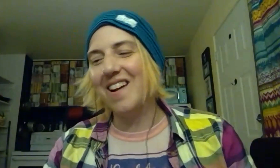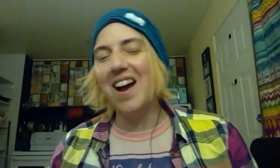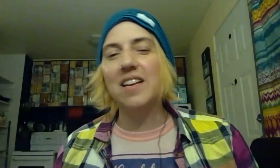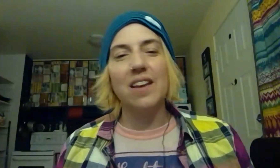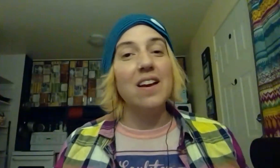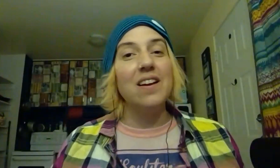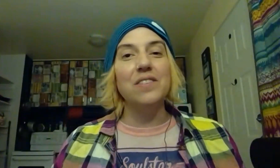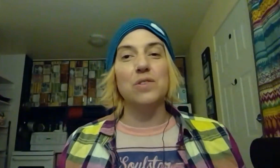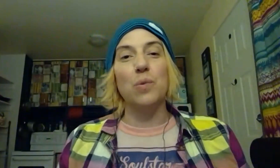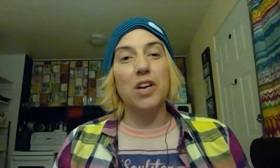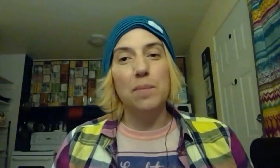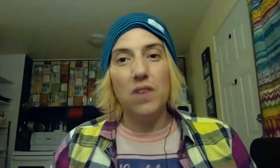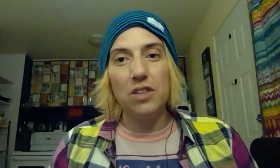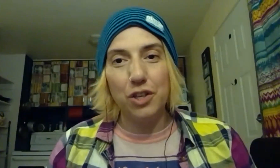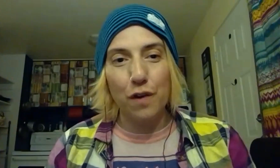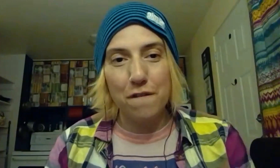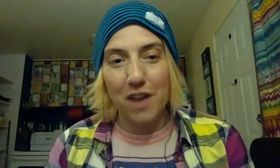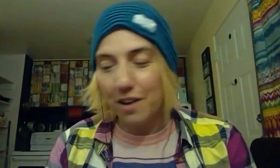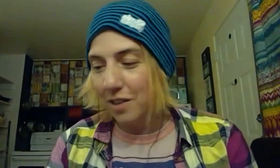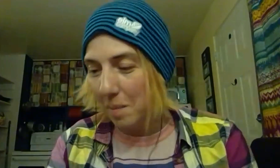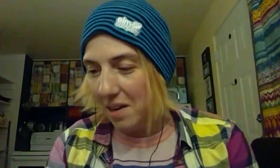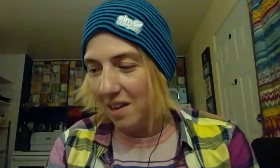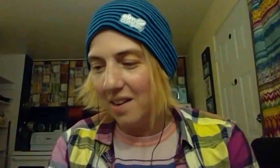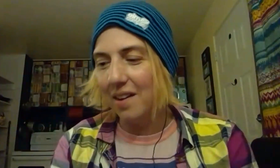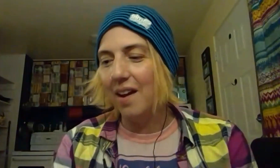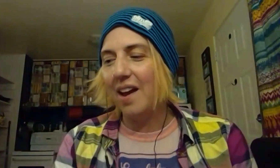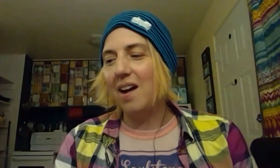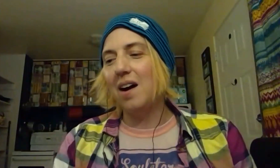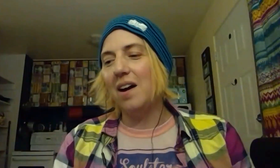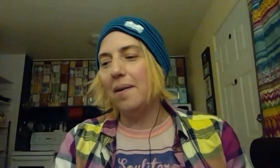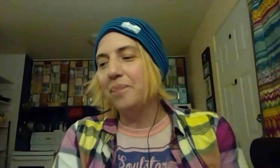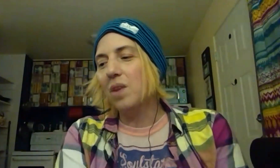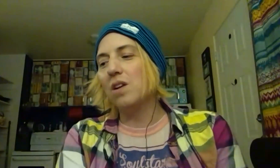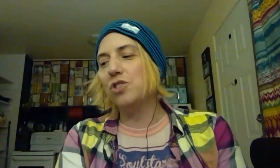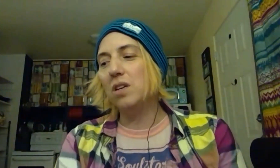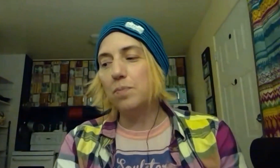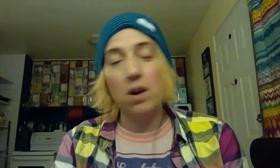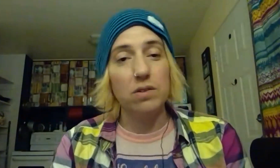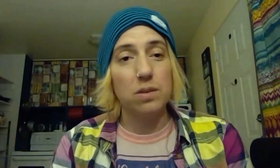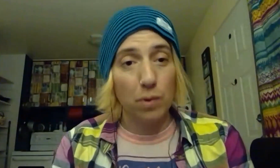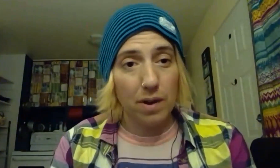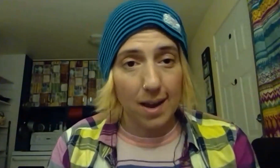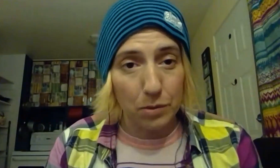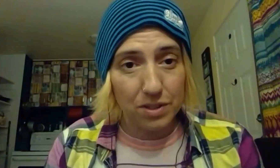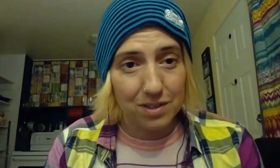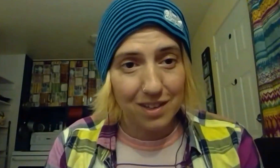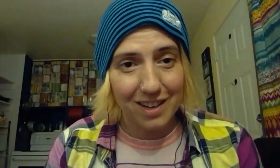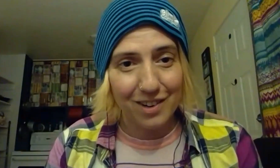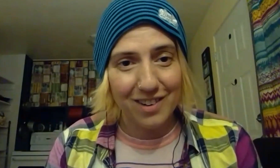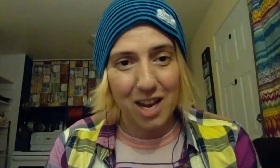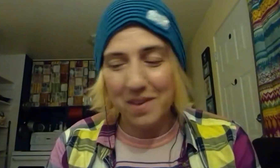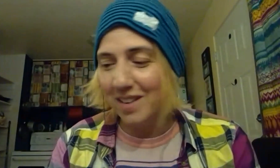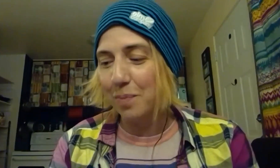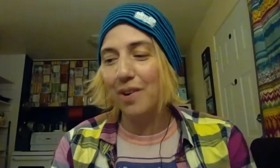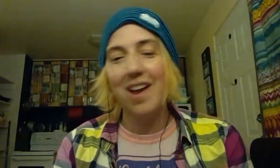All right. And so we're going to move on to your final comedian. She has brought her support animals, and